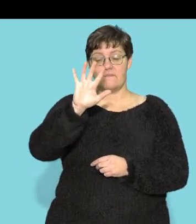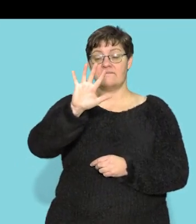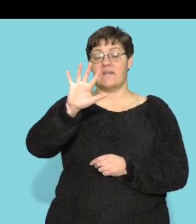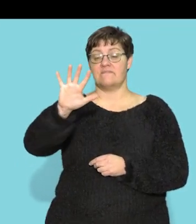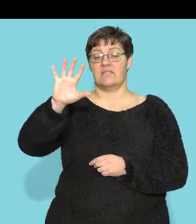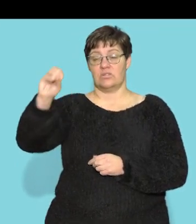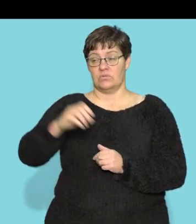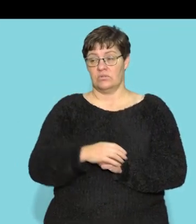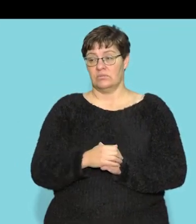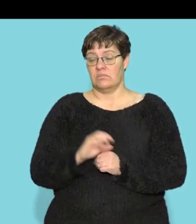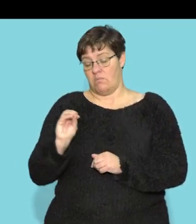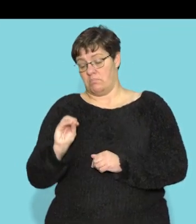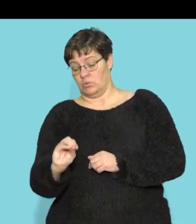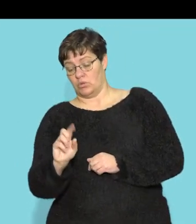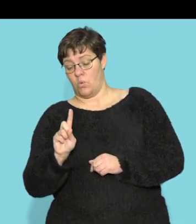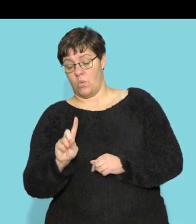101,550. I'm just going to write it here,